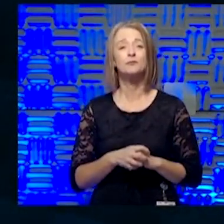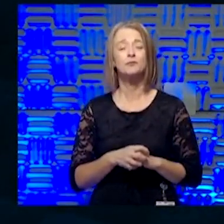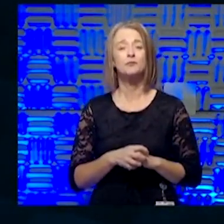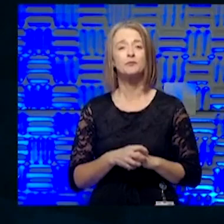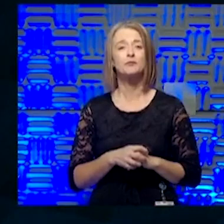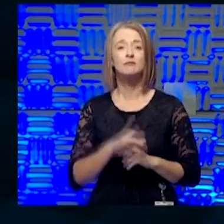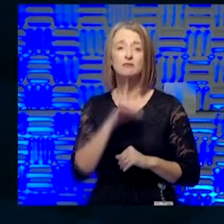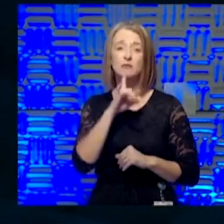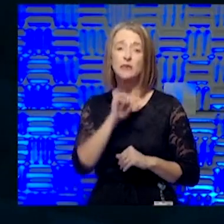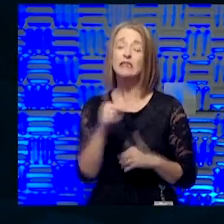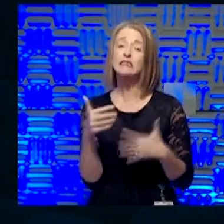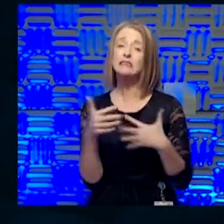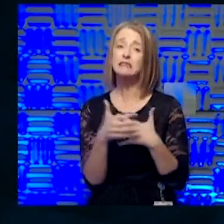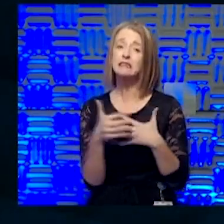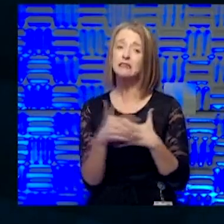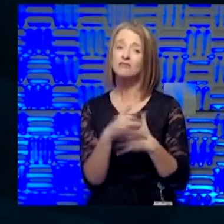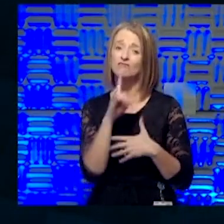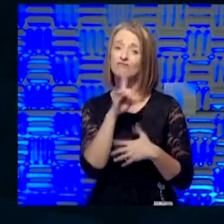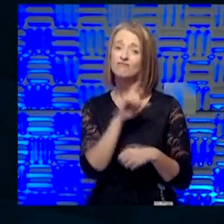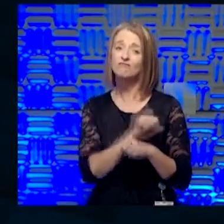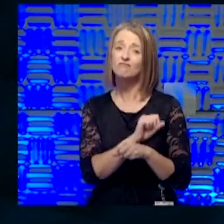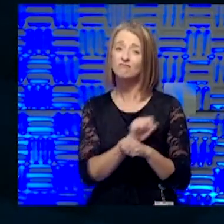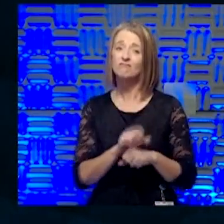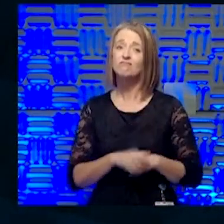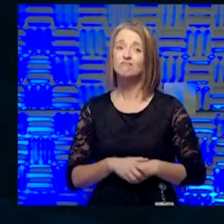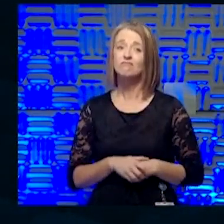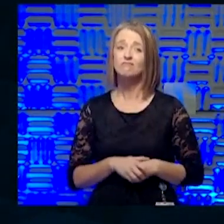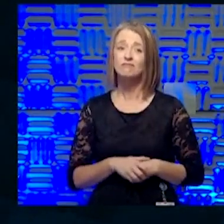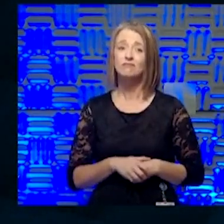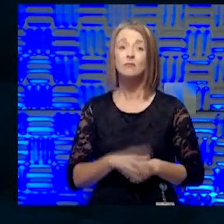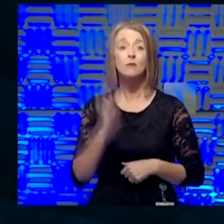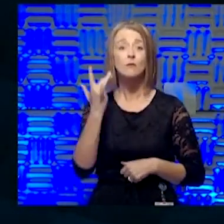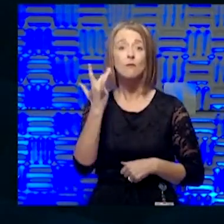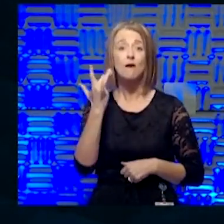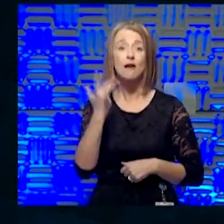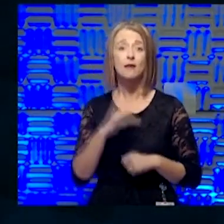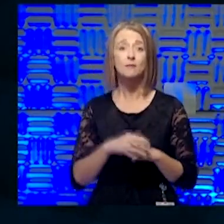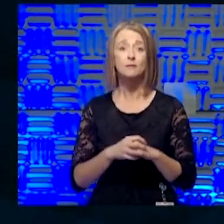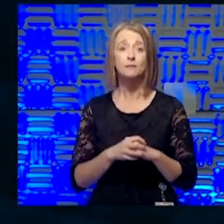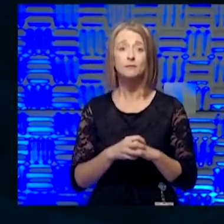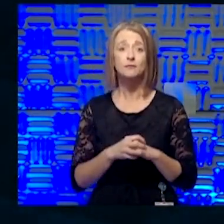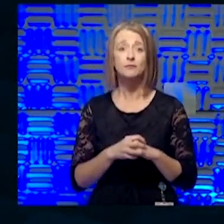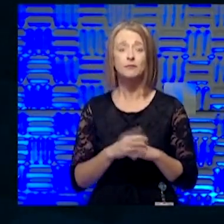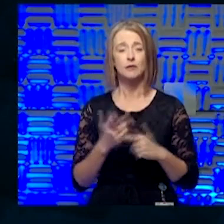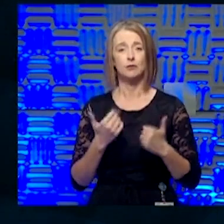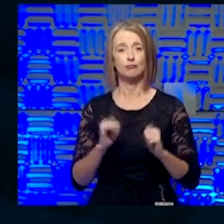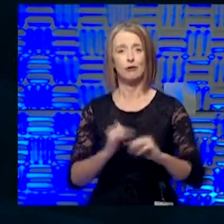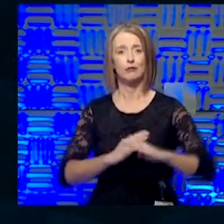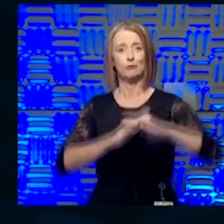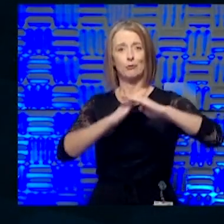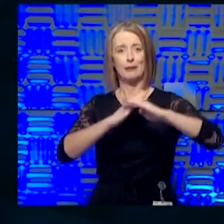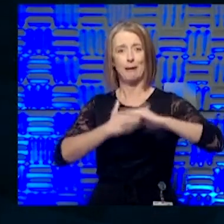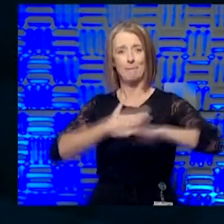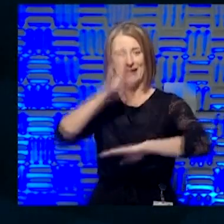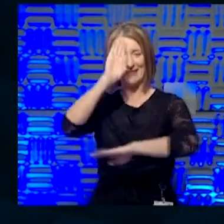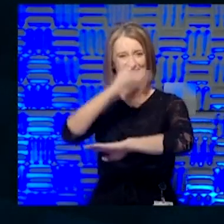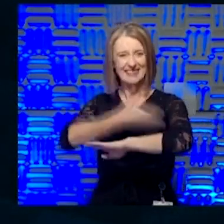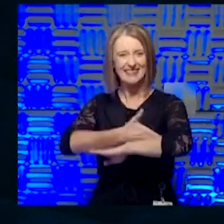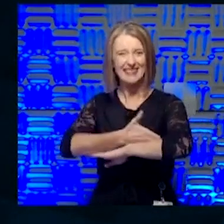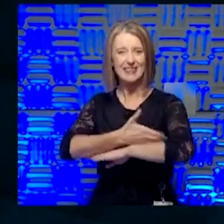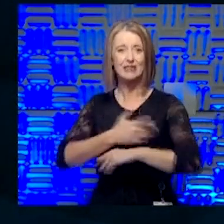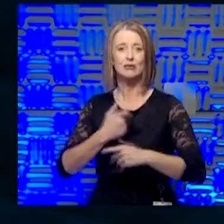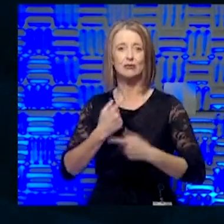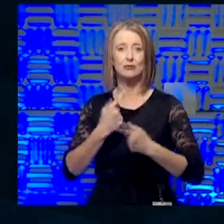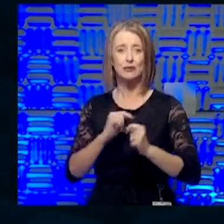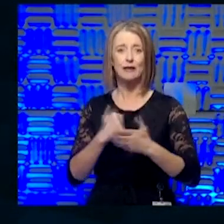It was pretty scary, just the fact that I was trying to protect my son. I was trying to